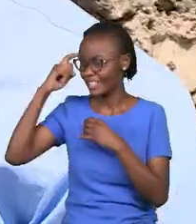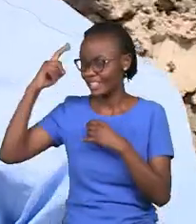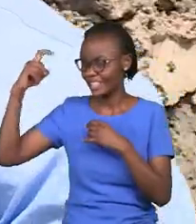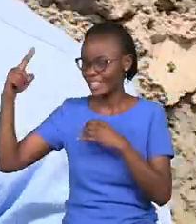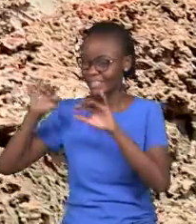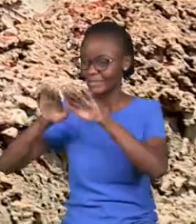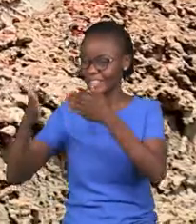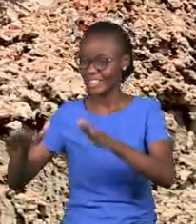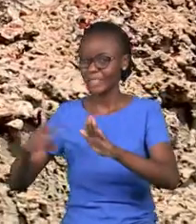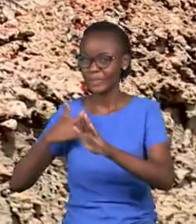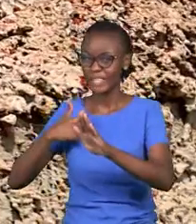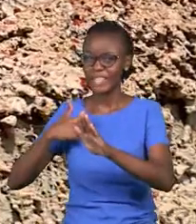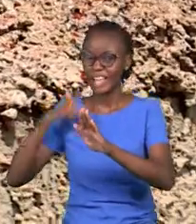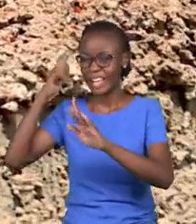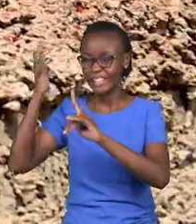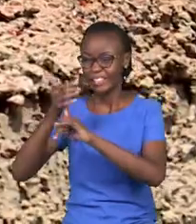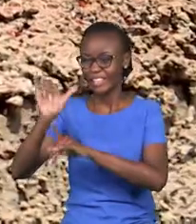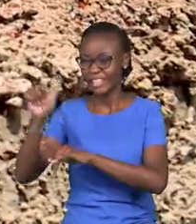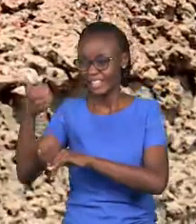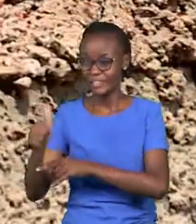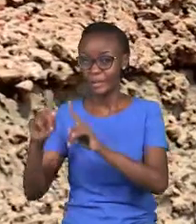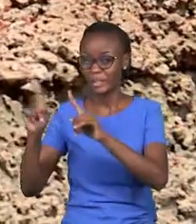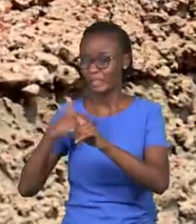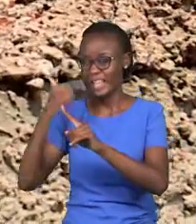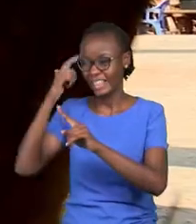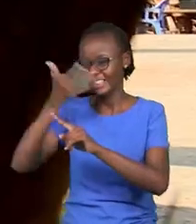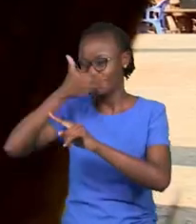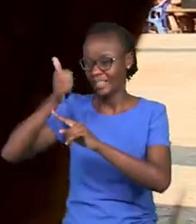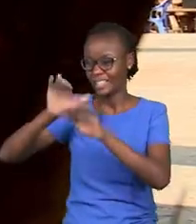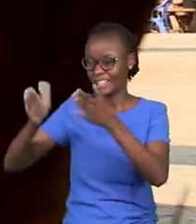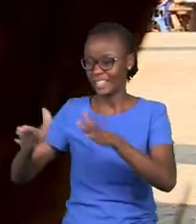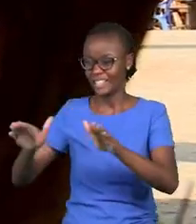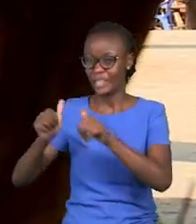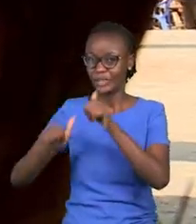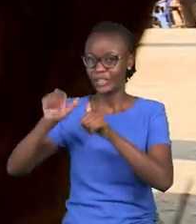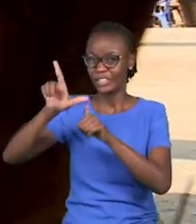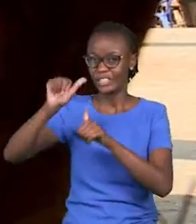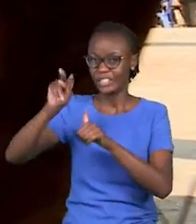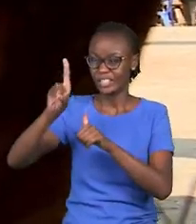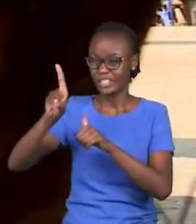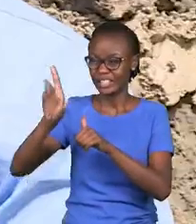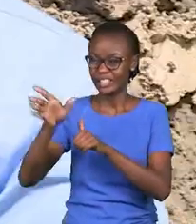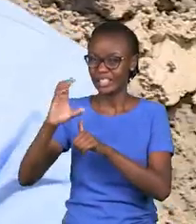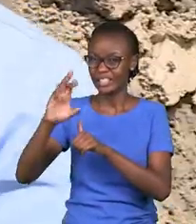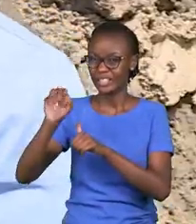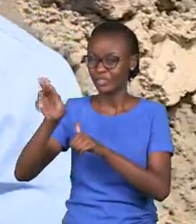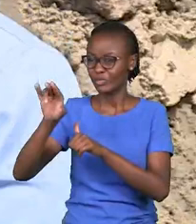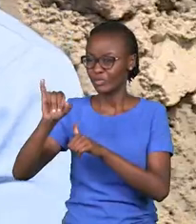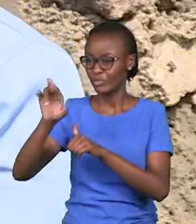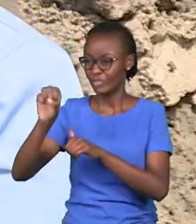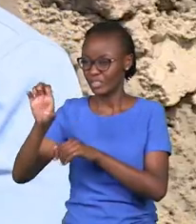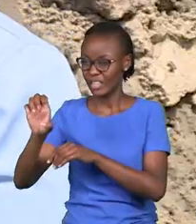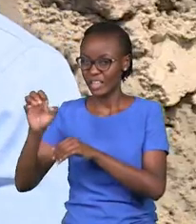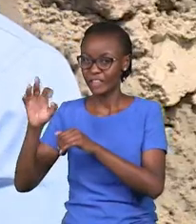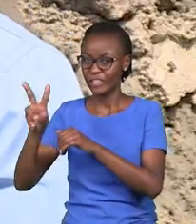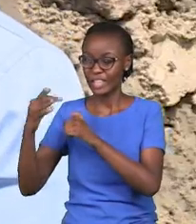I've never achieved them. But I think the ultimate car would be a Land Cruiser. Is a good car. A Land Cruiser V8? Yes. But now they have